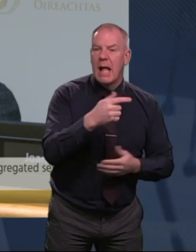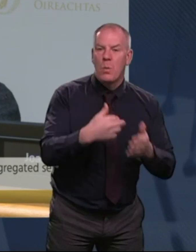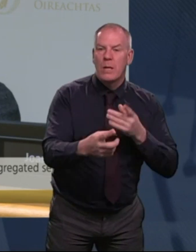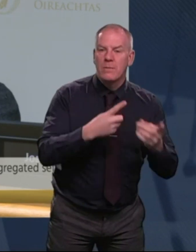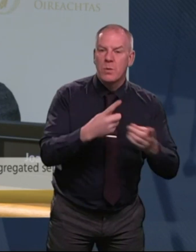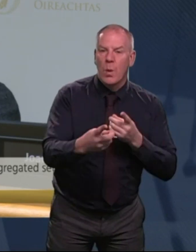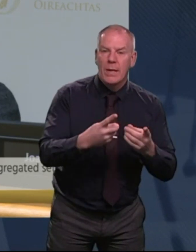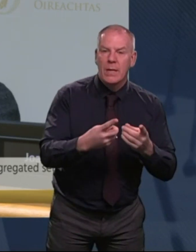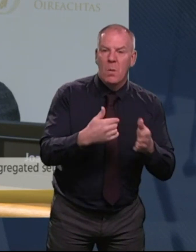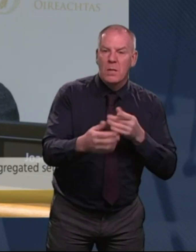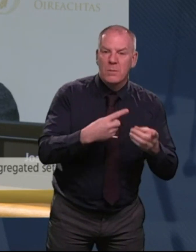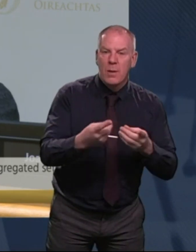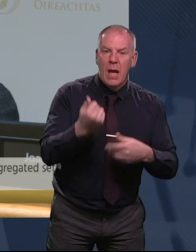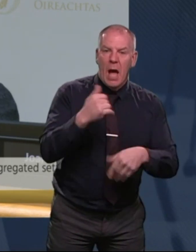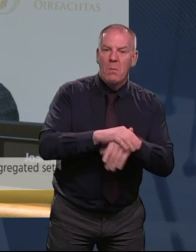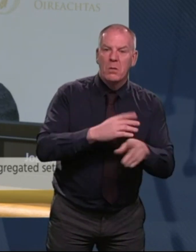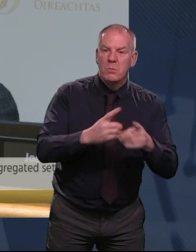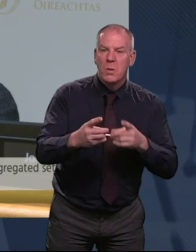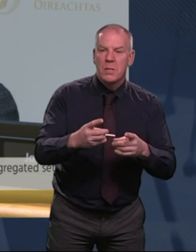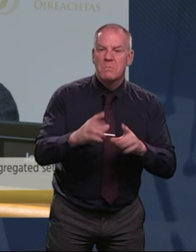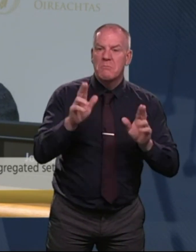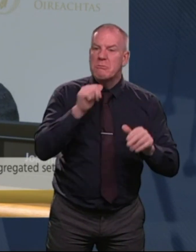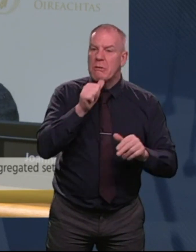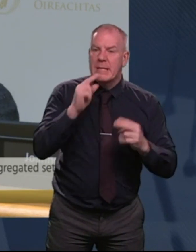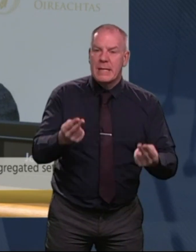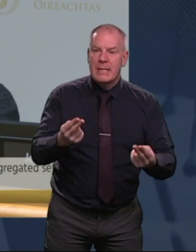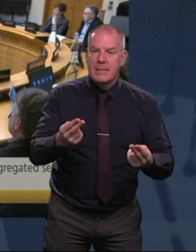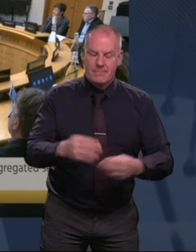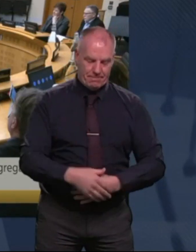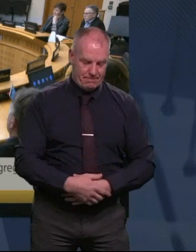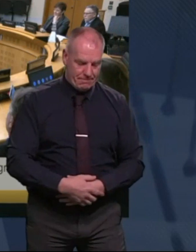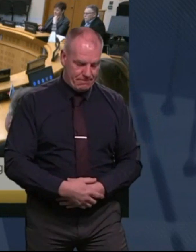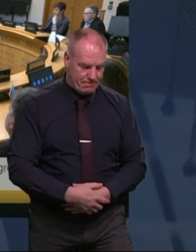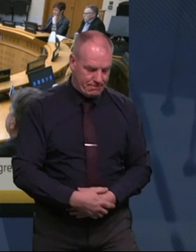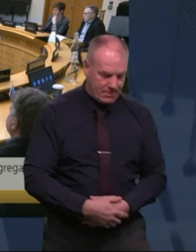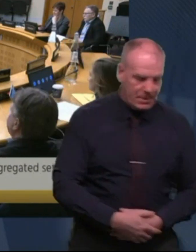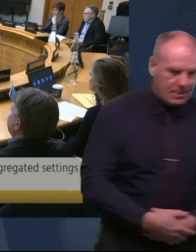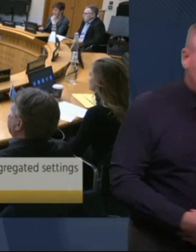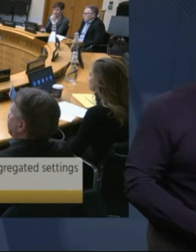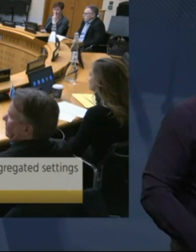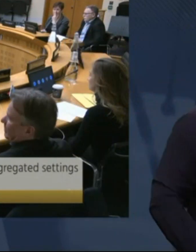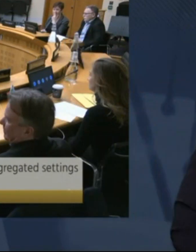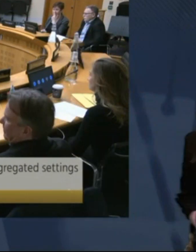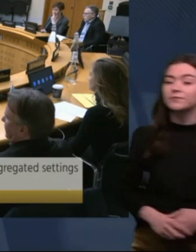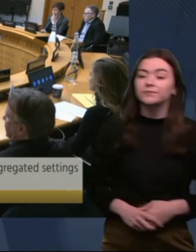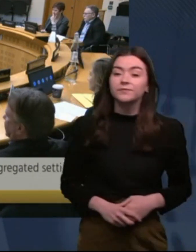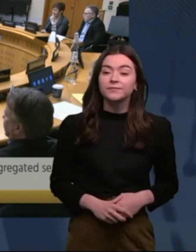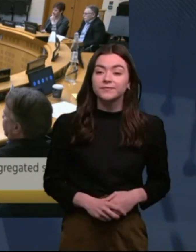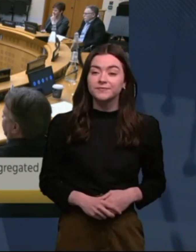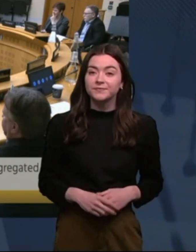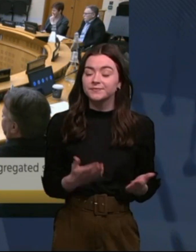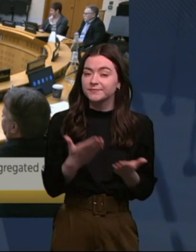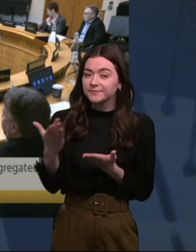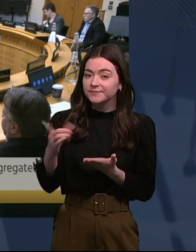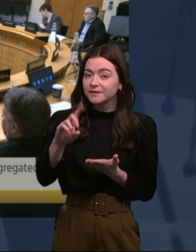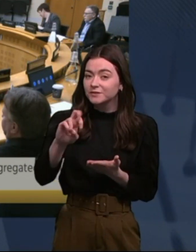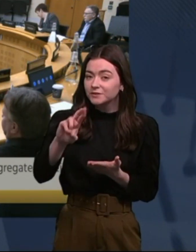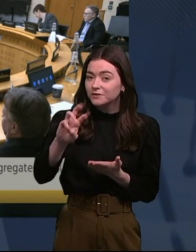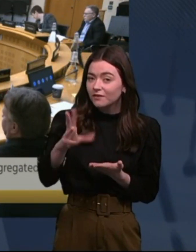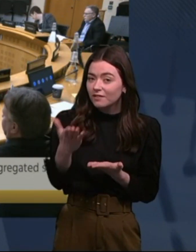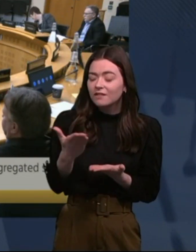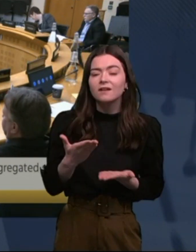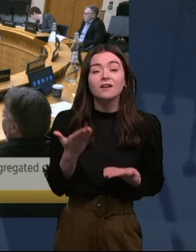are and then what you're doing. Thanks, Paul. Derval? I think that's a brilliant example, Paul,